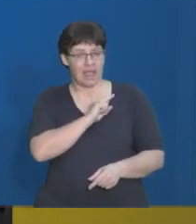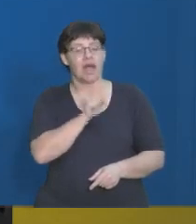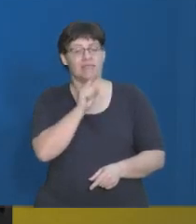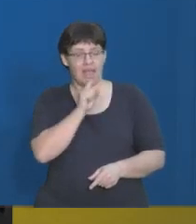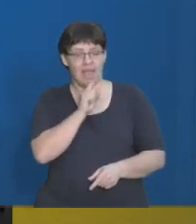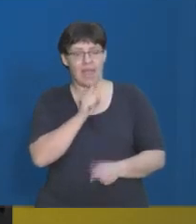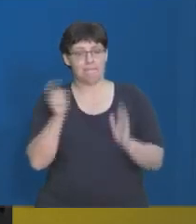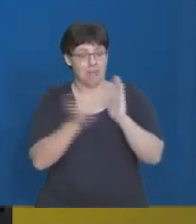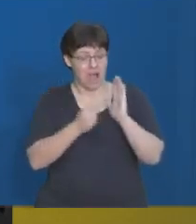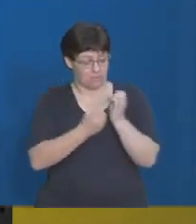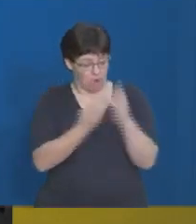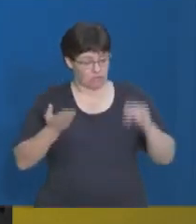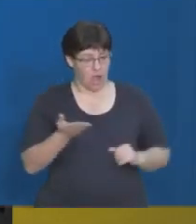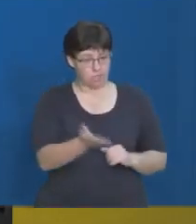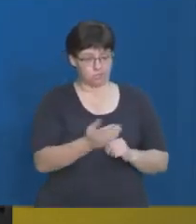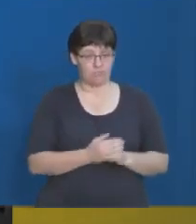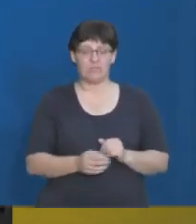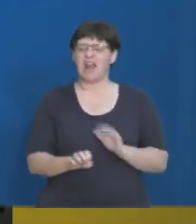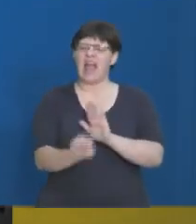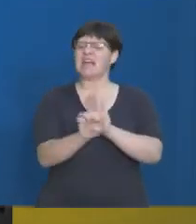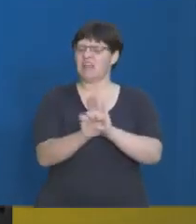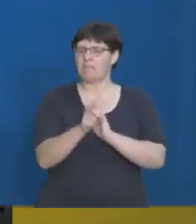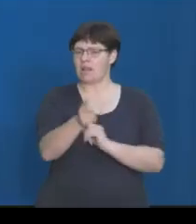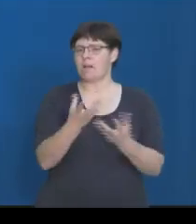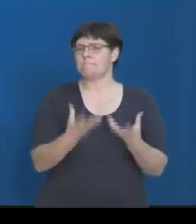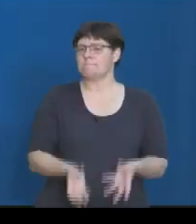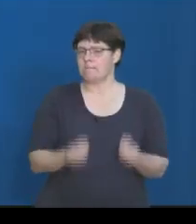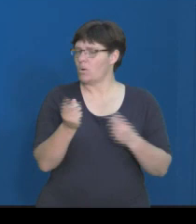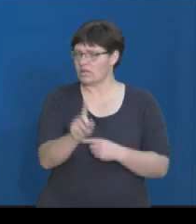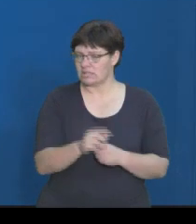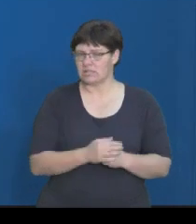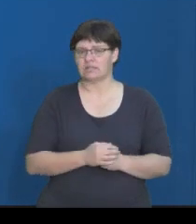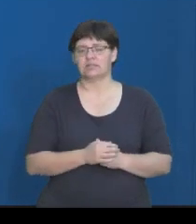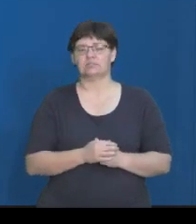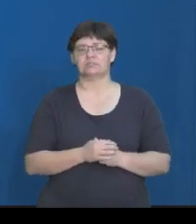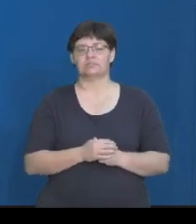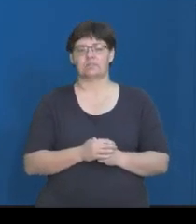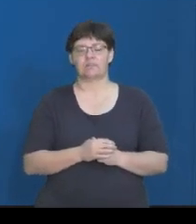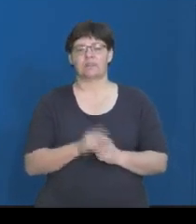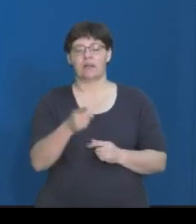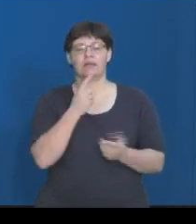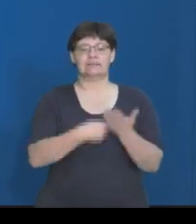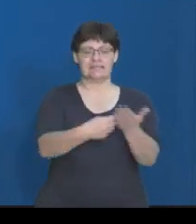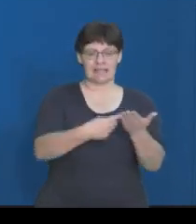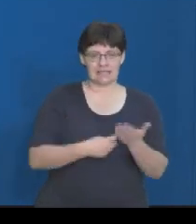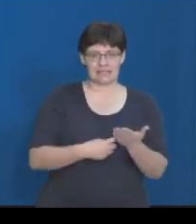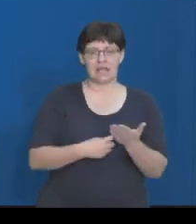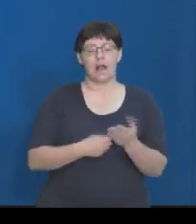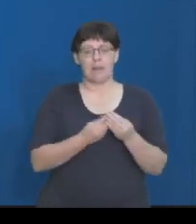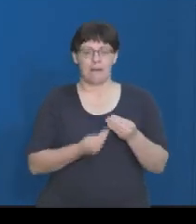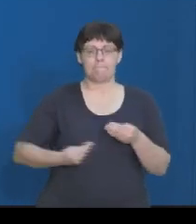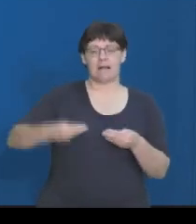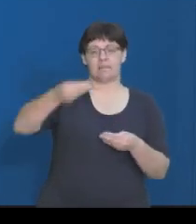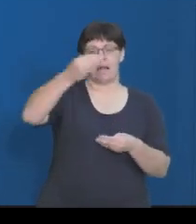bulk of the marks. An example of such a question that you can typically find in the exam is discuss the multiplier